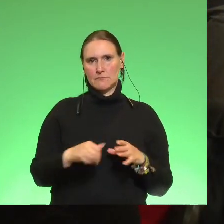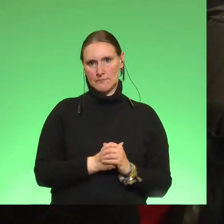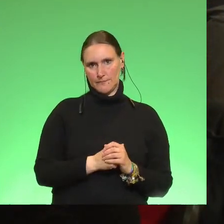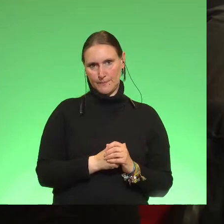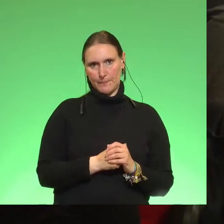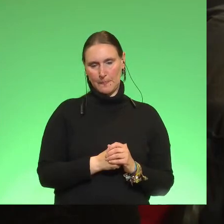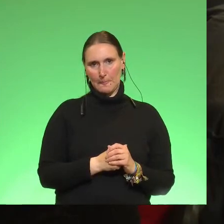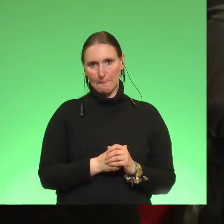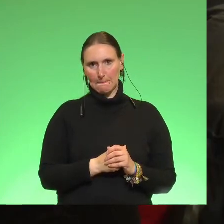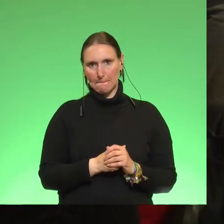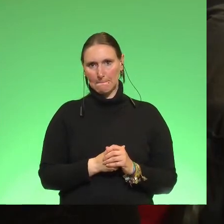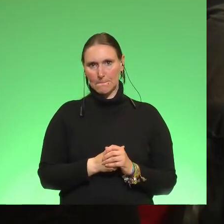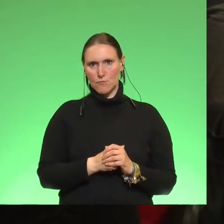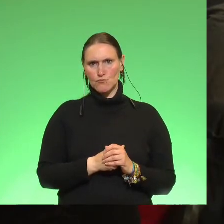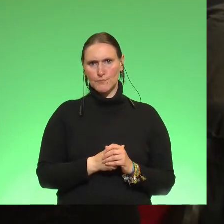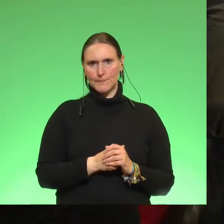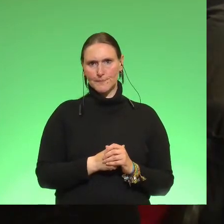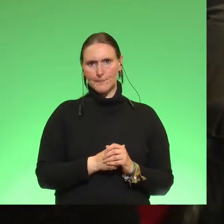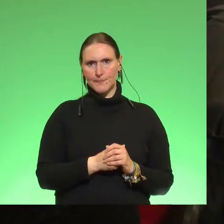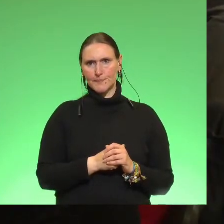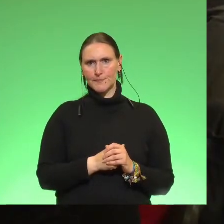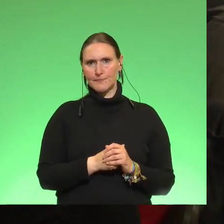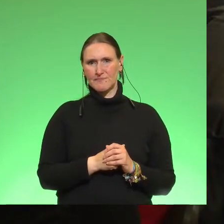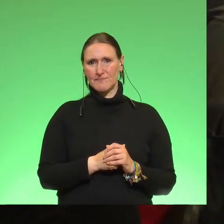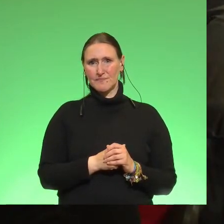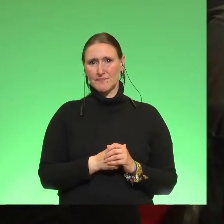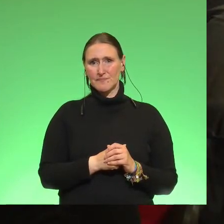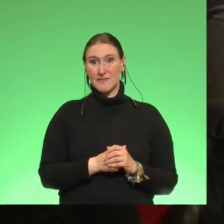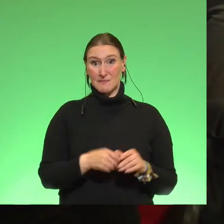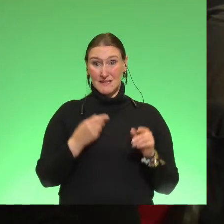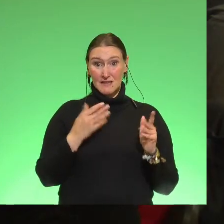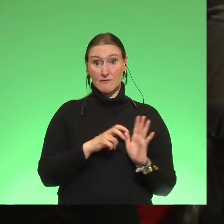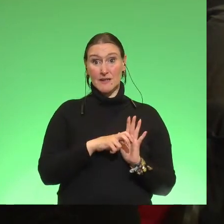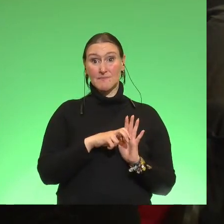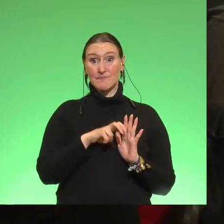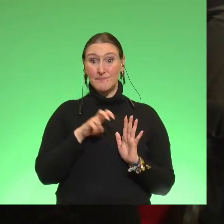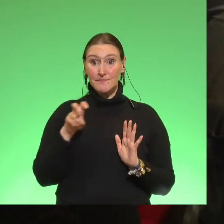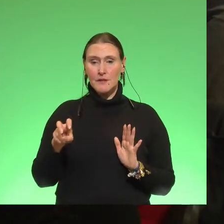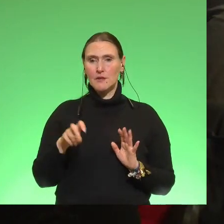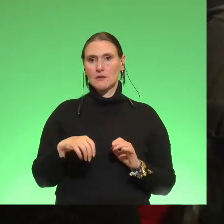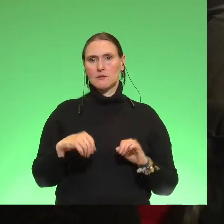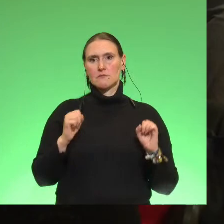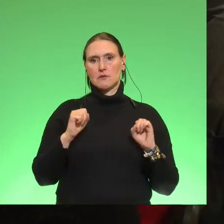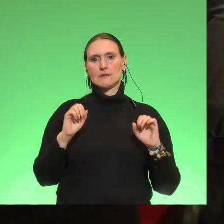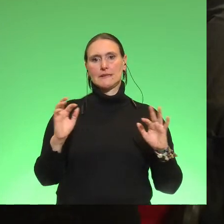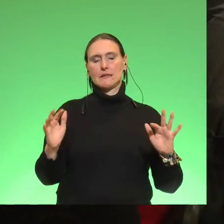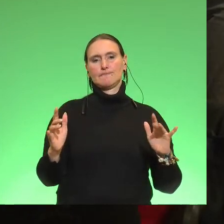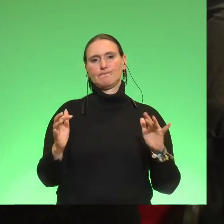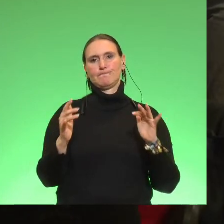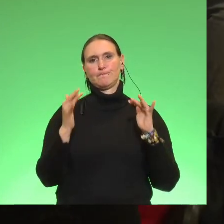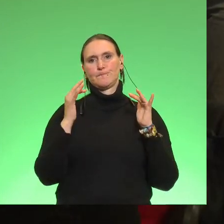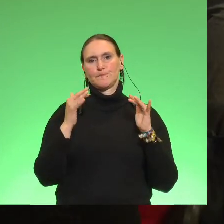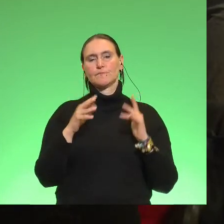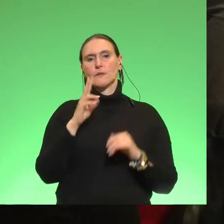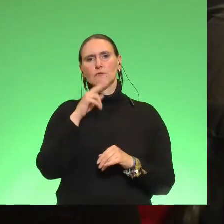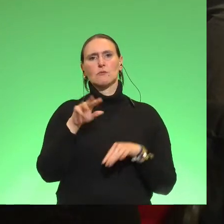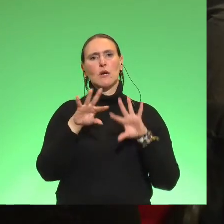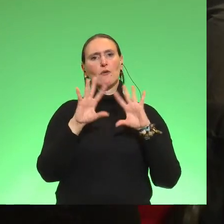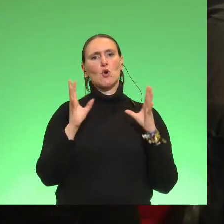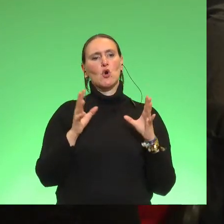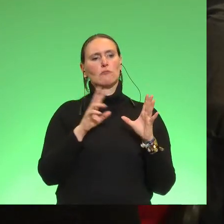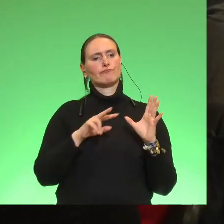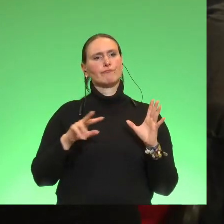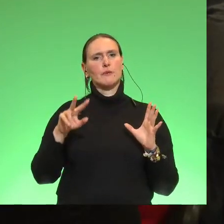is super inspiring, because when I look around in the world, there is this collection of